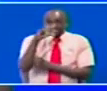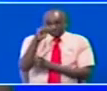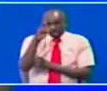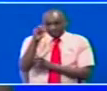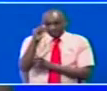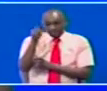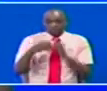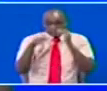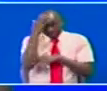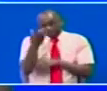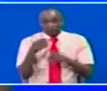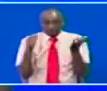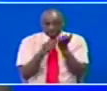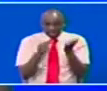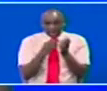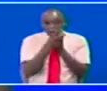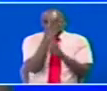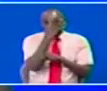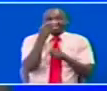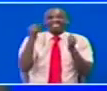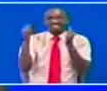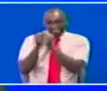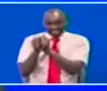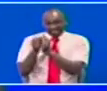University in the 14-10 in the finals.